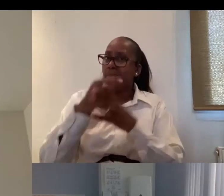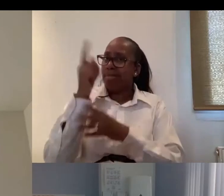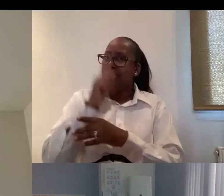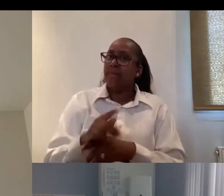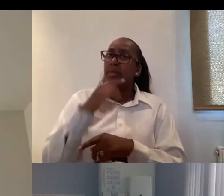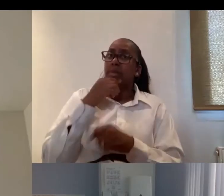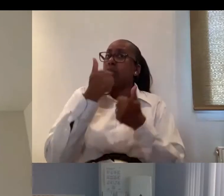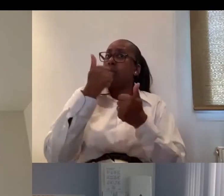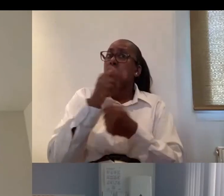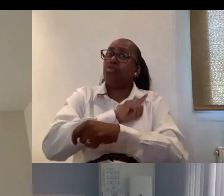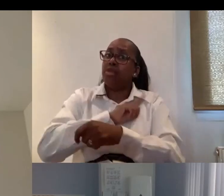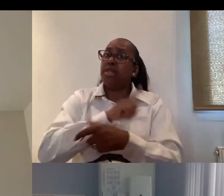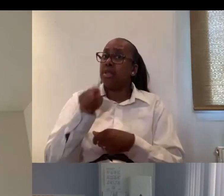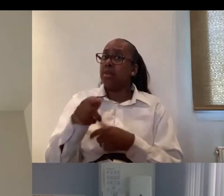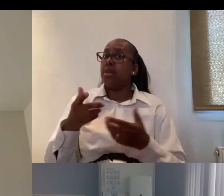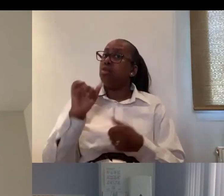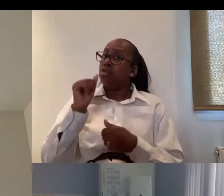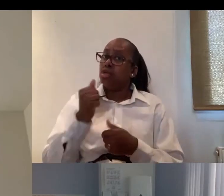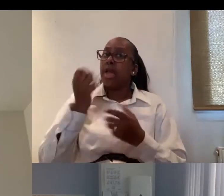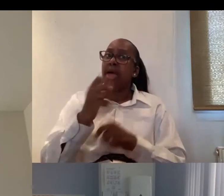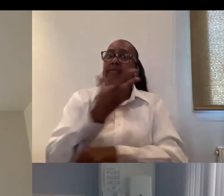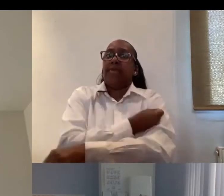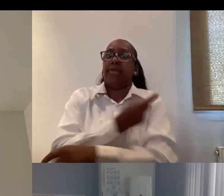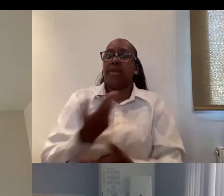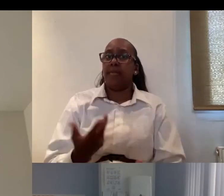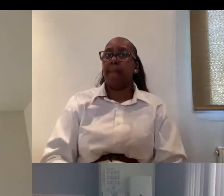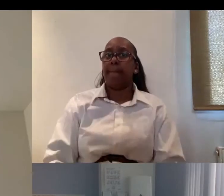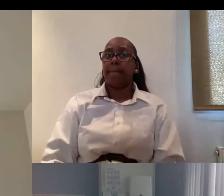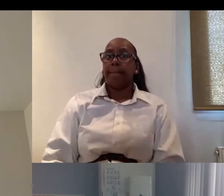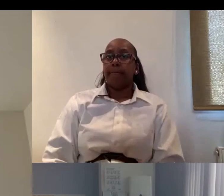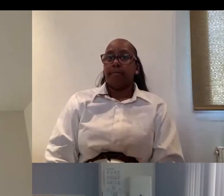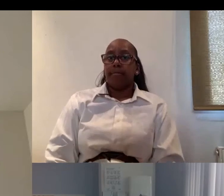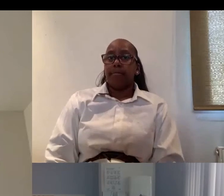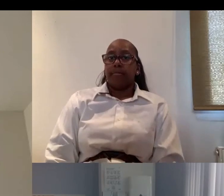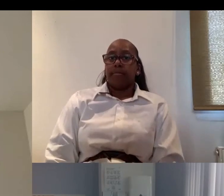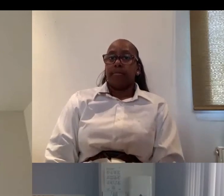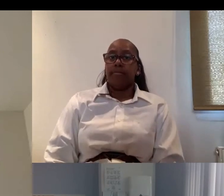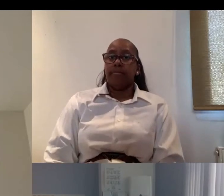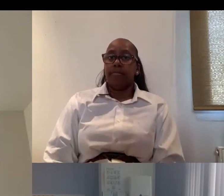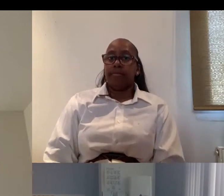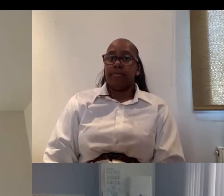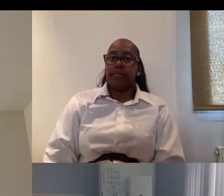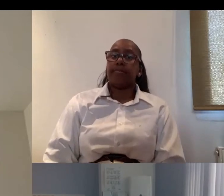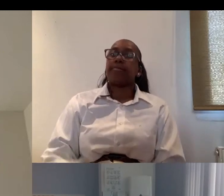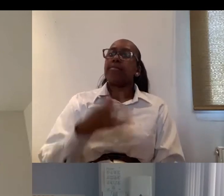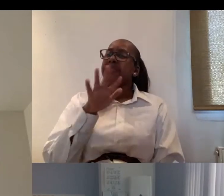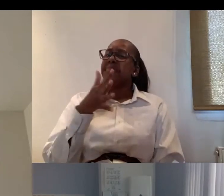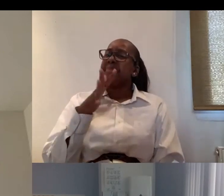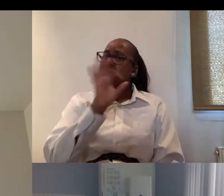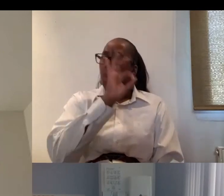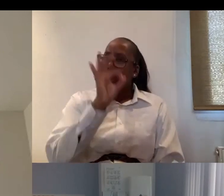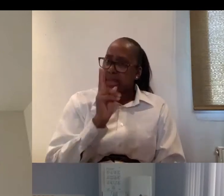really good reasons why you should have the vaccine. Fantastic. A similar question, but